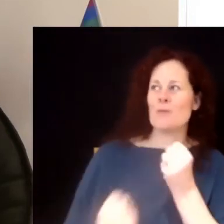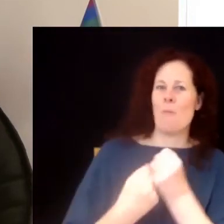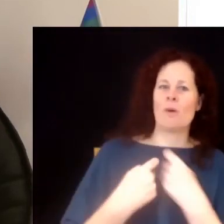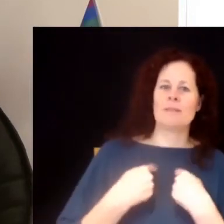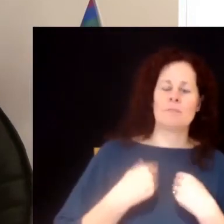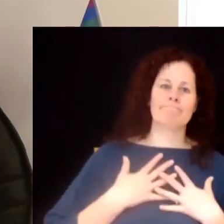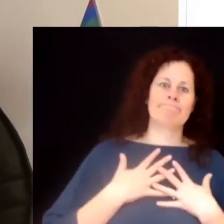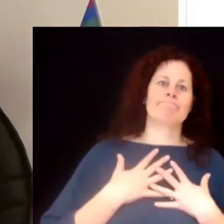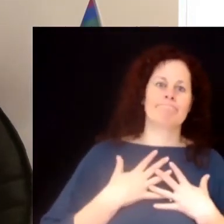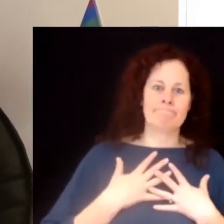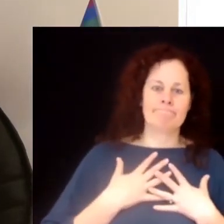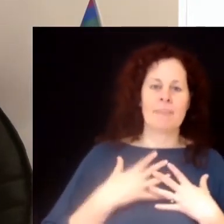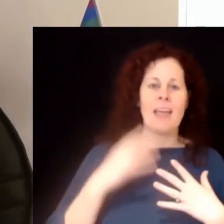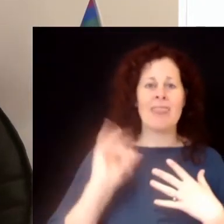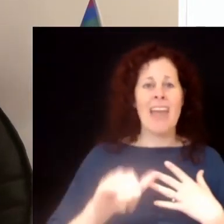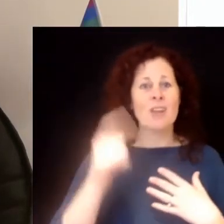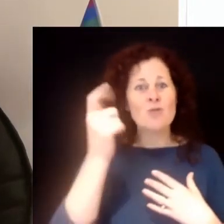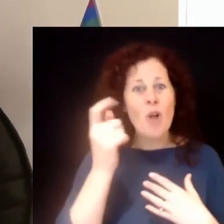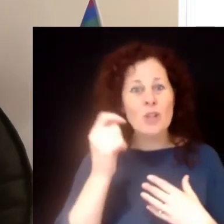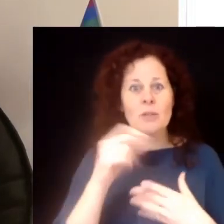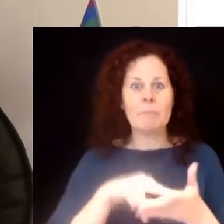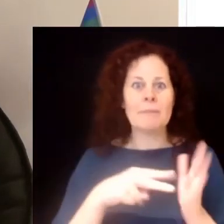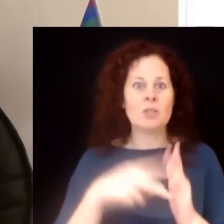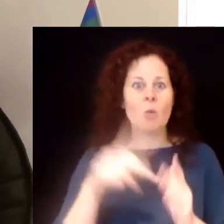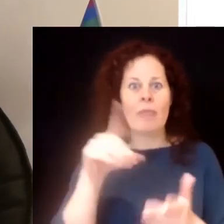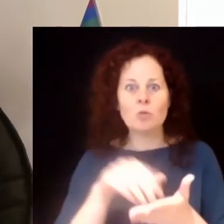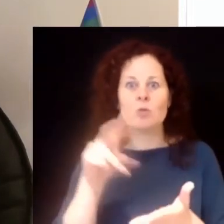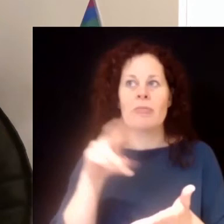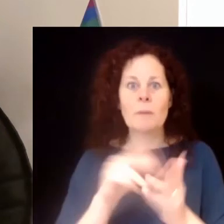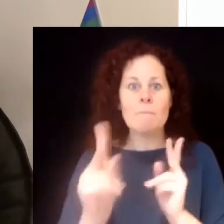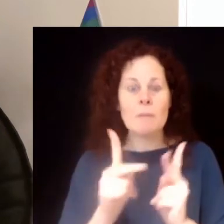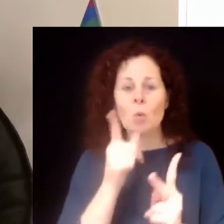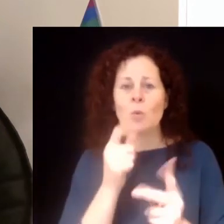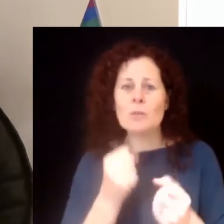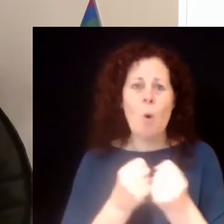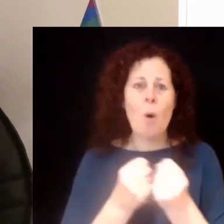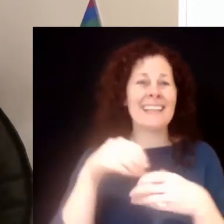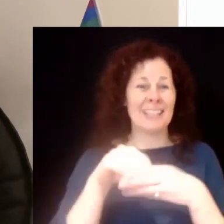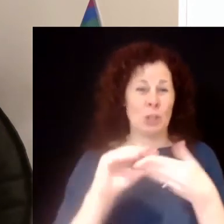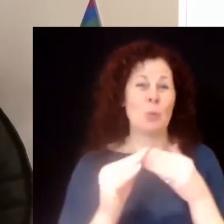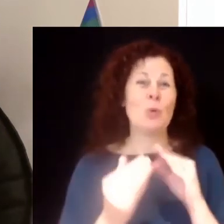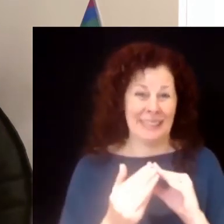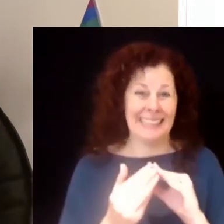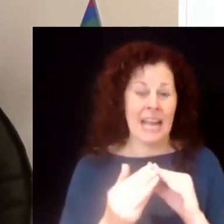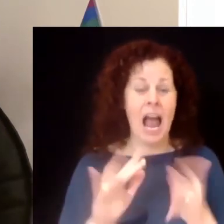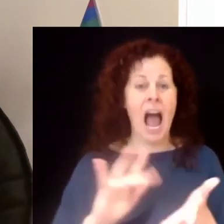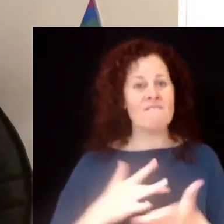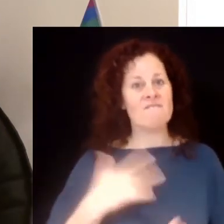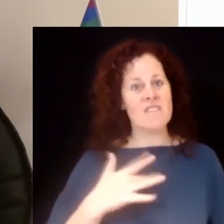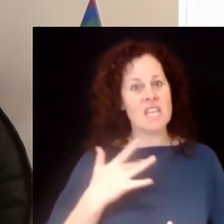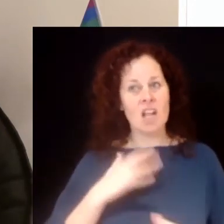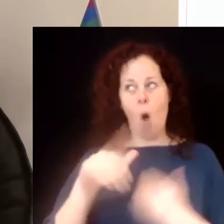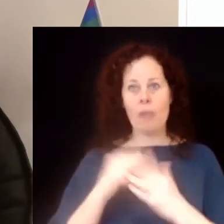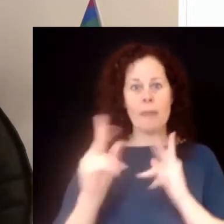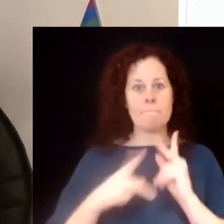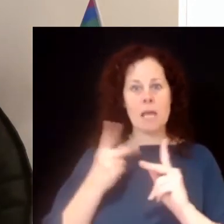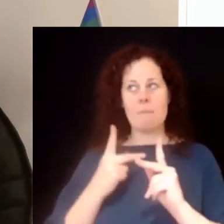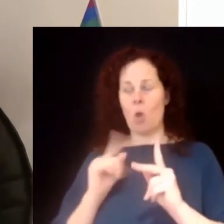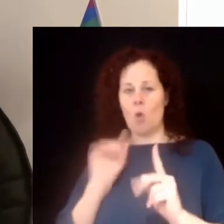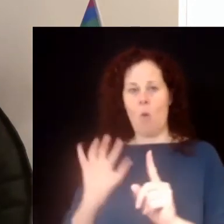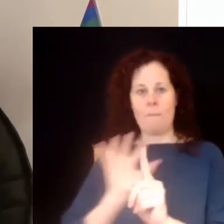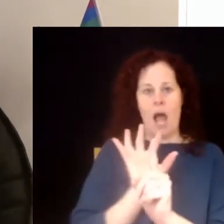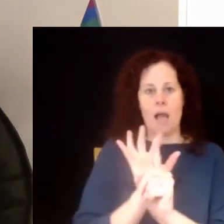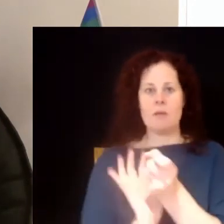dreams. This scholarship also ensures that I have the financial support to be able to continue my education. But the scholarship is not just about the financial